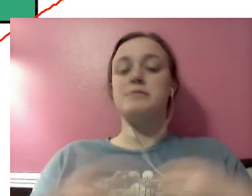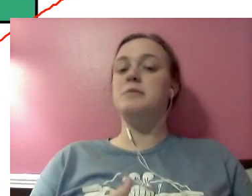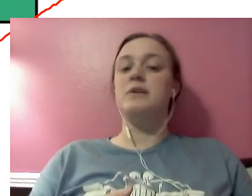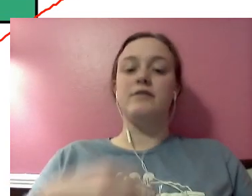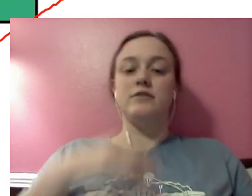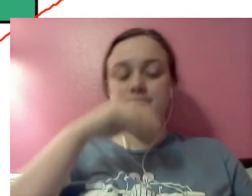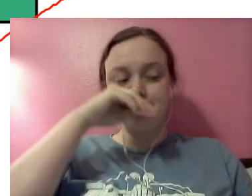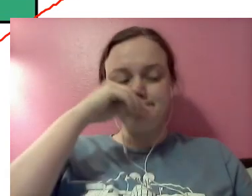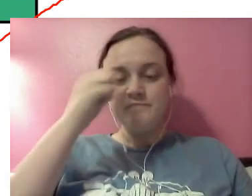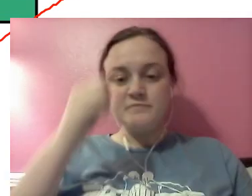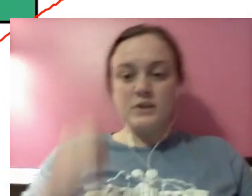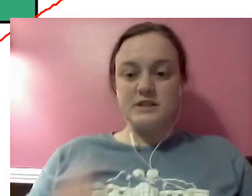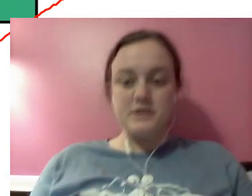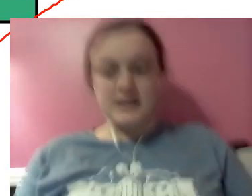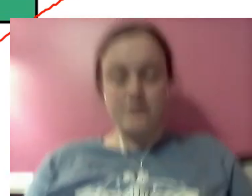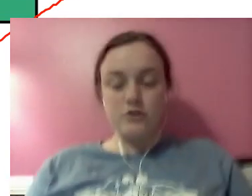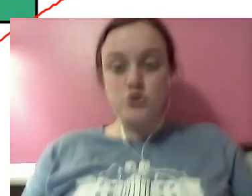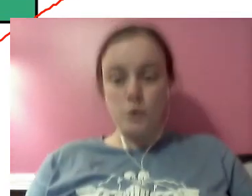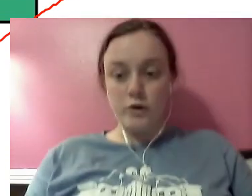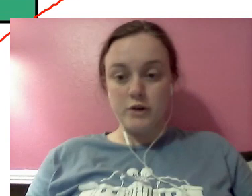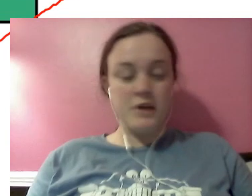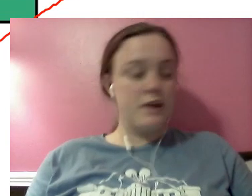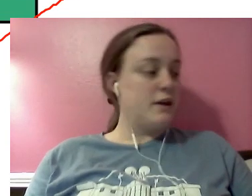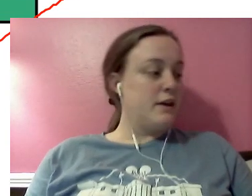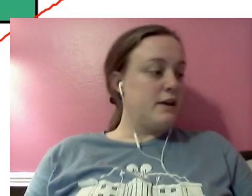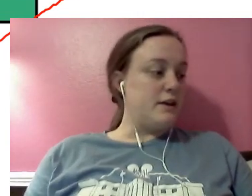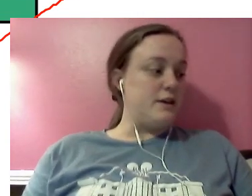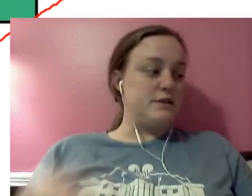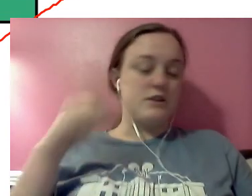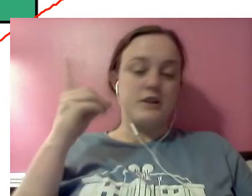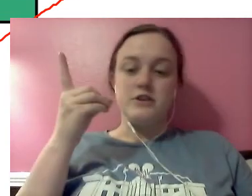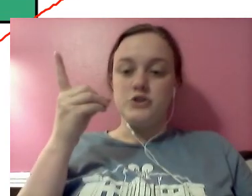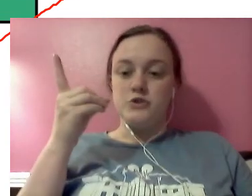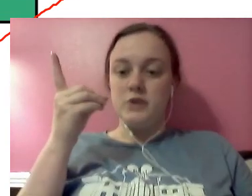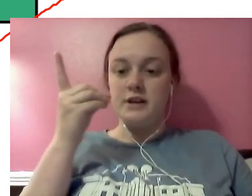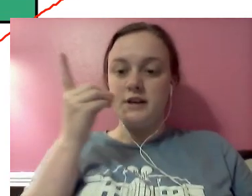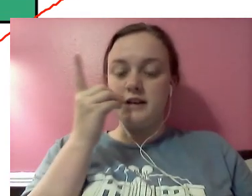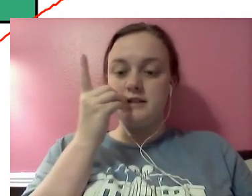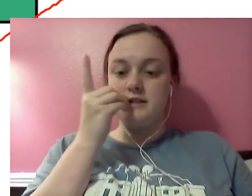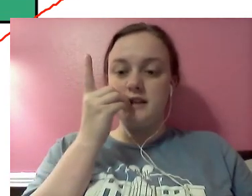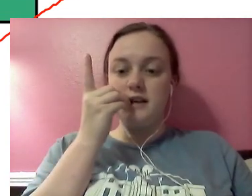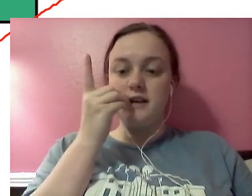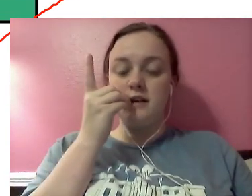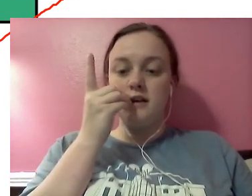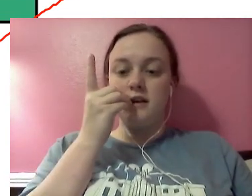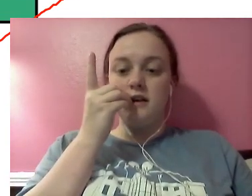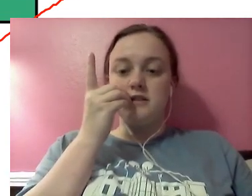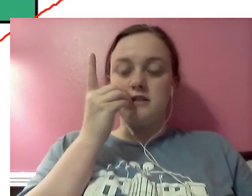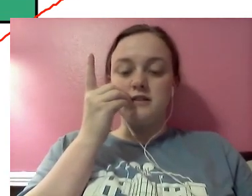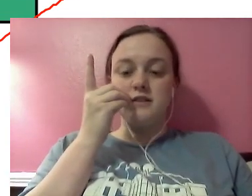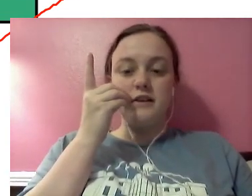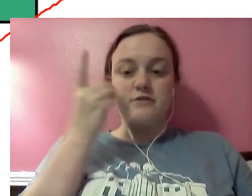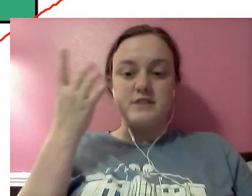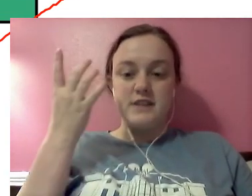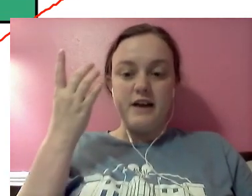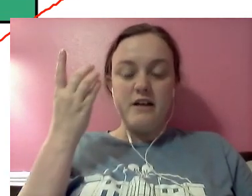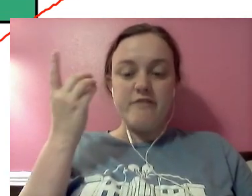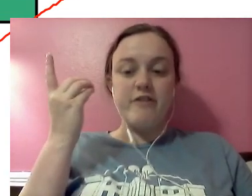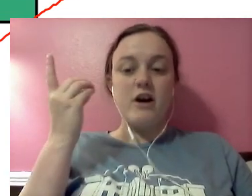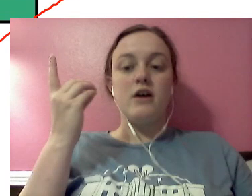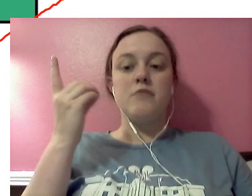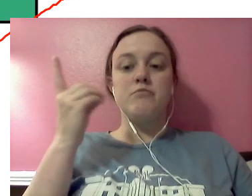them, some people love them. So the sign for dorm is you're going to do a D, just like